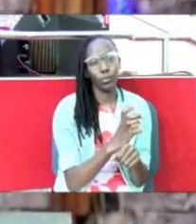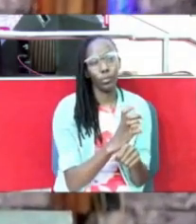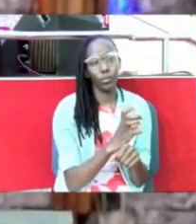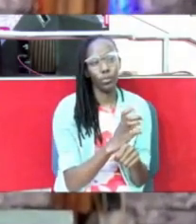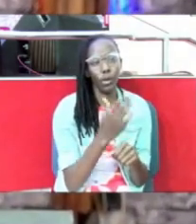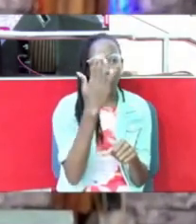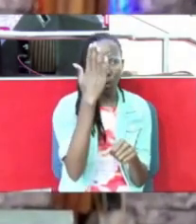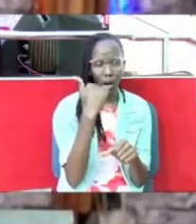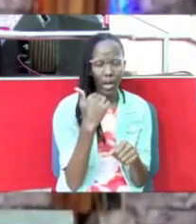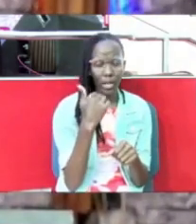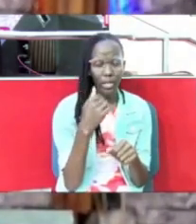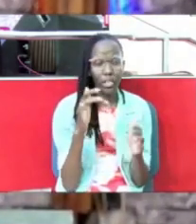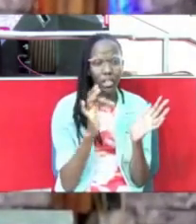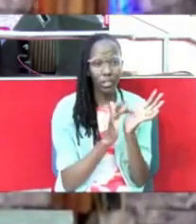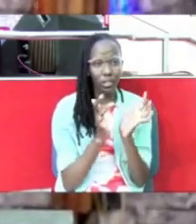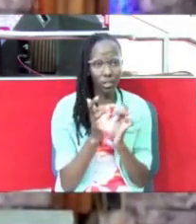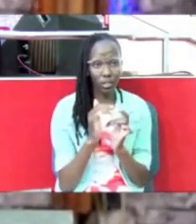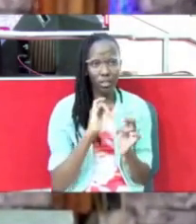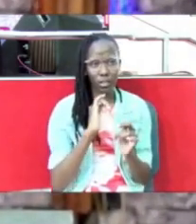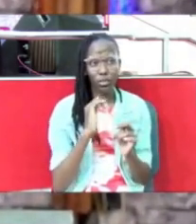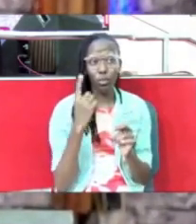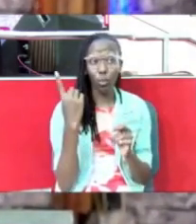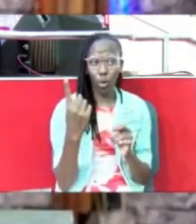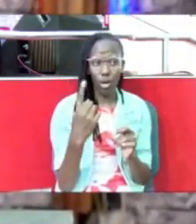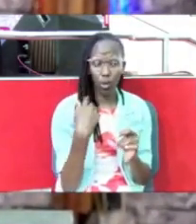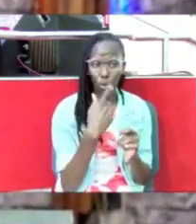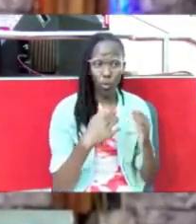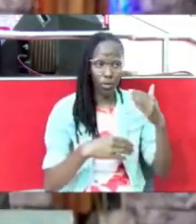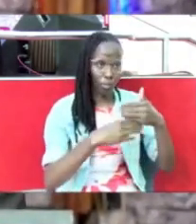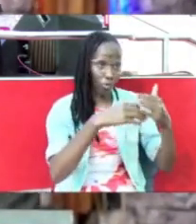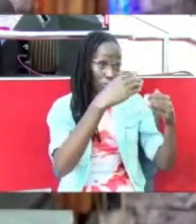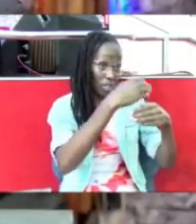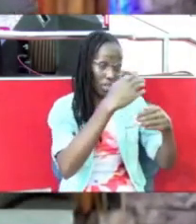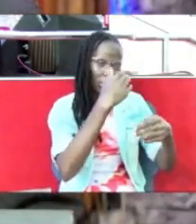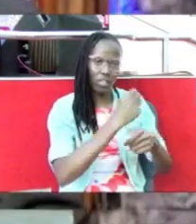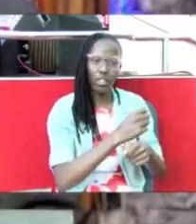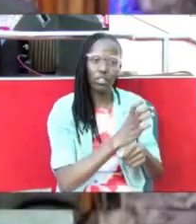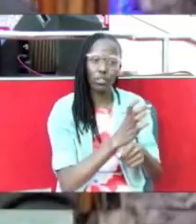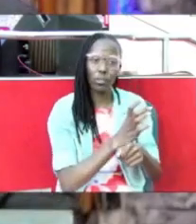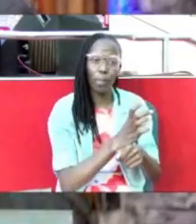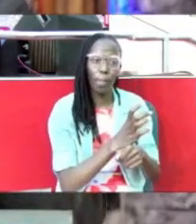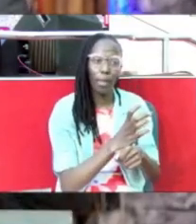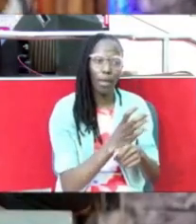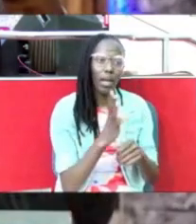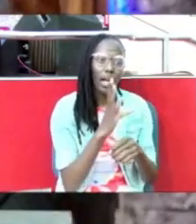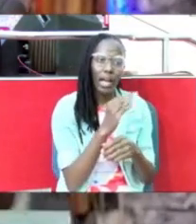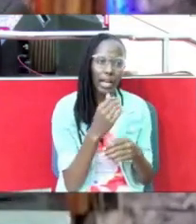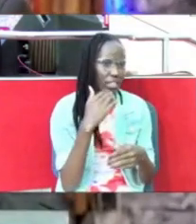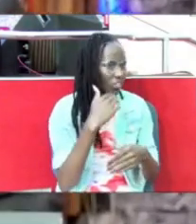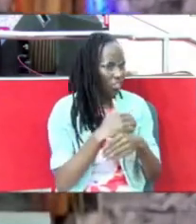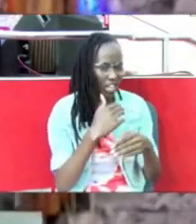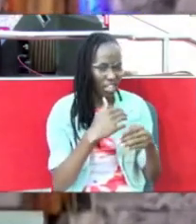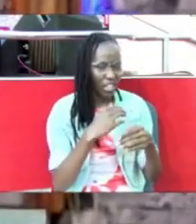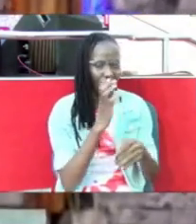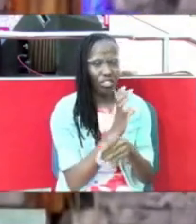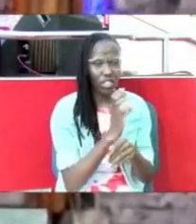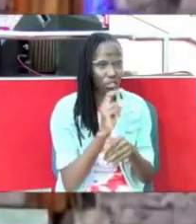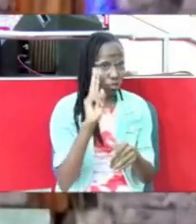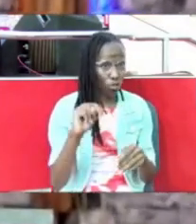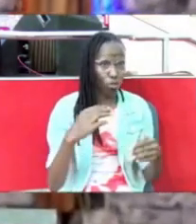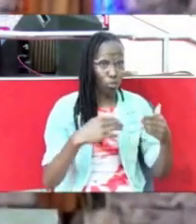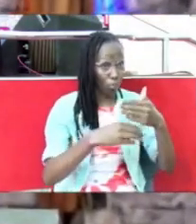Because Jesus is the one who is building his church. Na kwa sababu Yesu ndiye anajenga kanisa lake. And church is not this building. Na kanisa